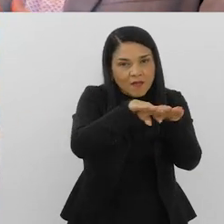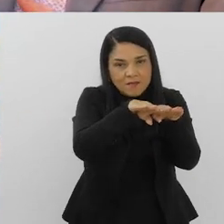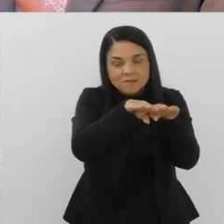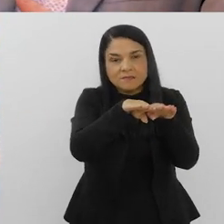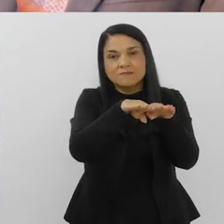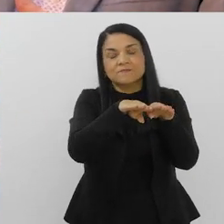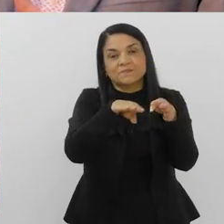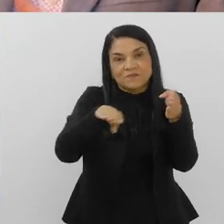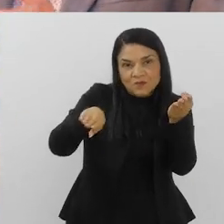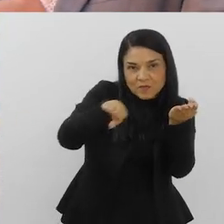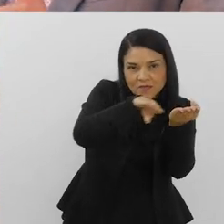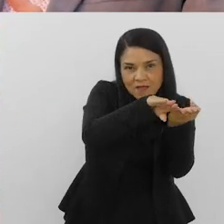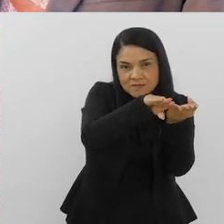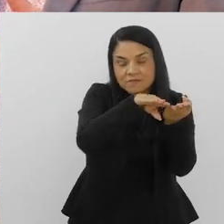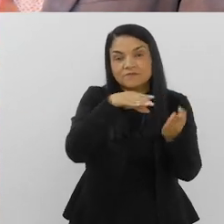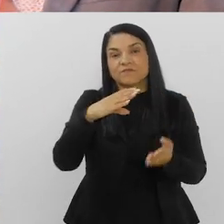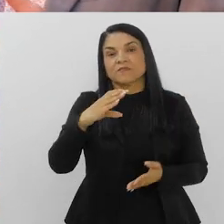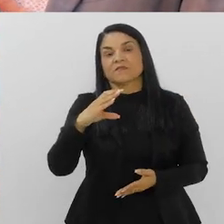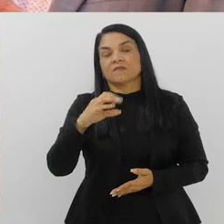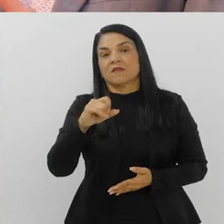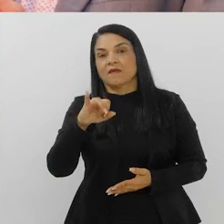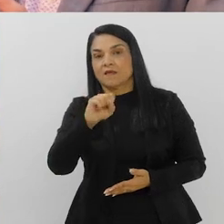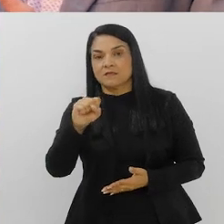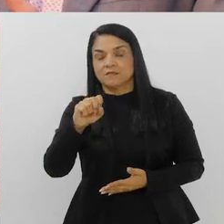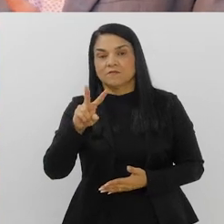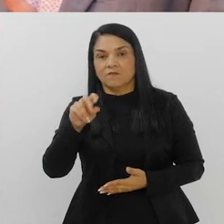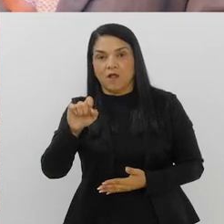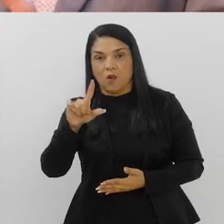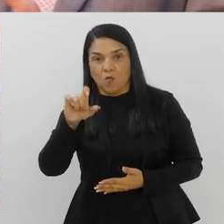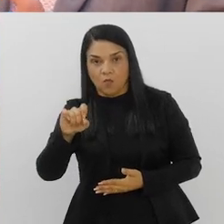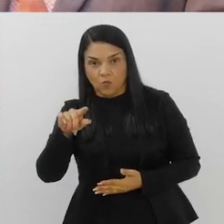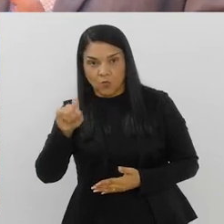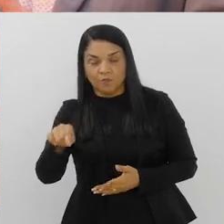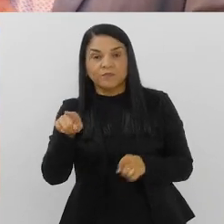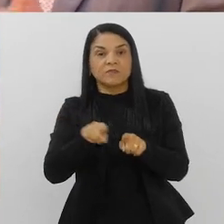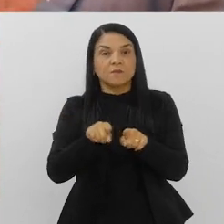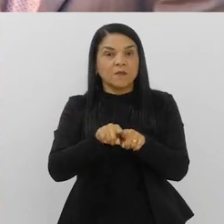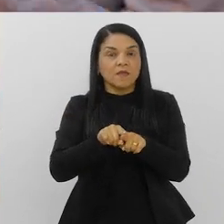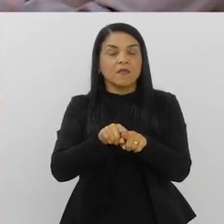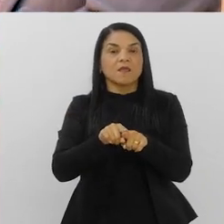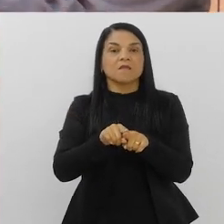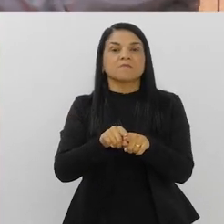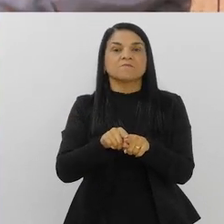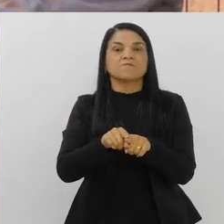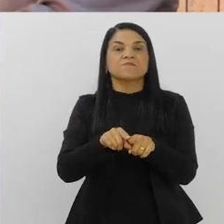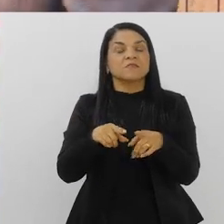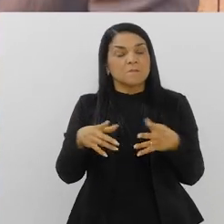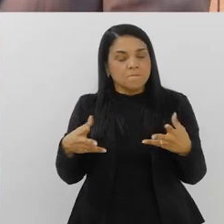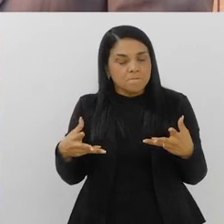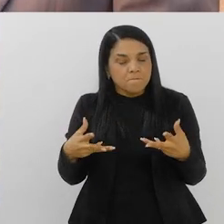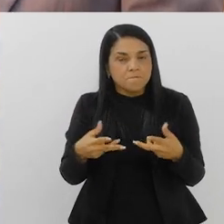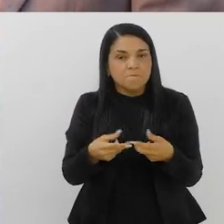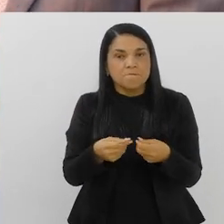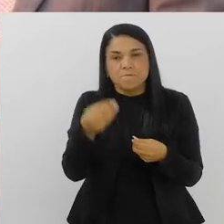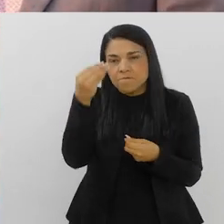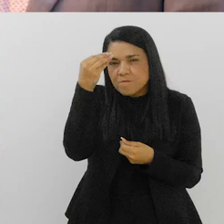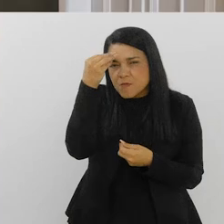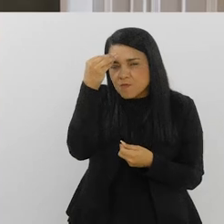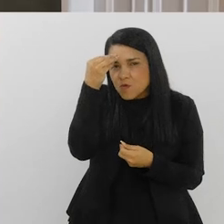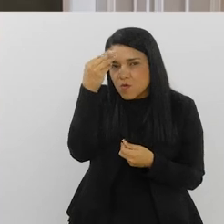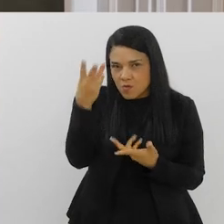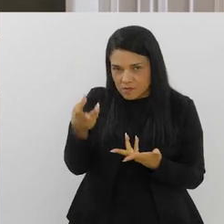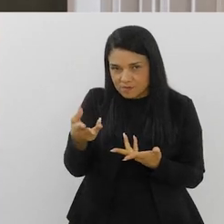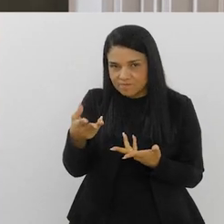corresponds to the Unesco, for example, to Auschwitz, where also a sensitive memory